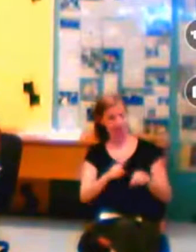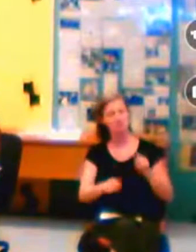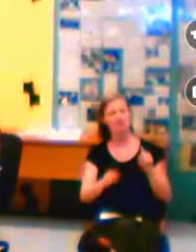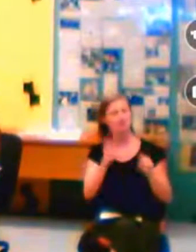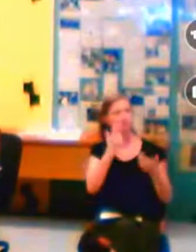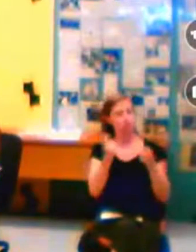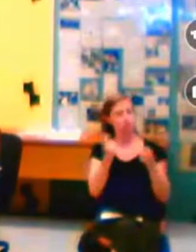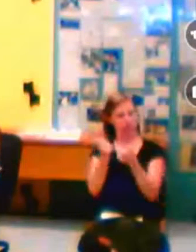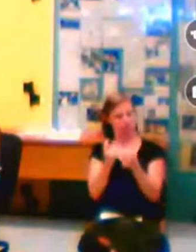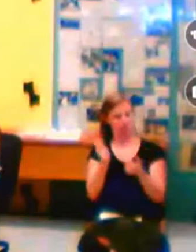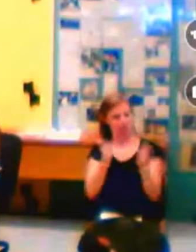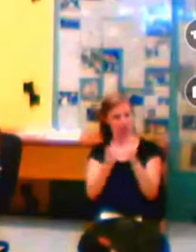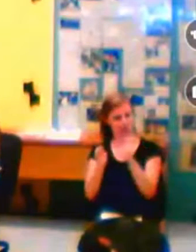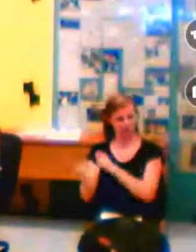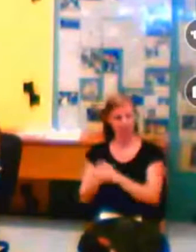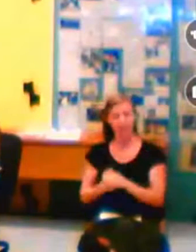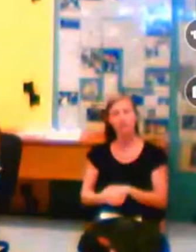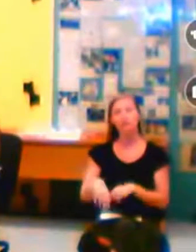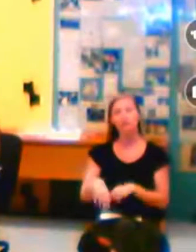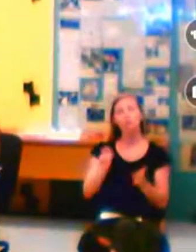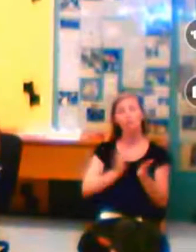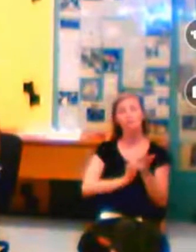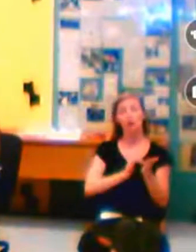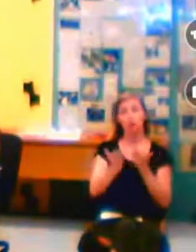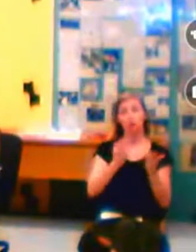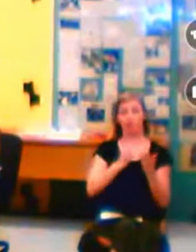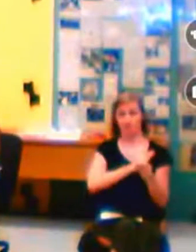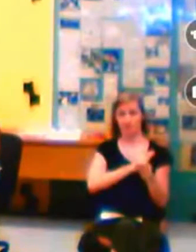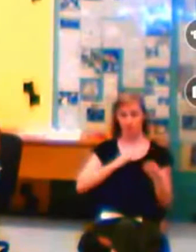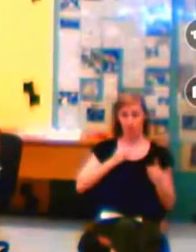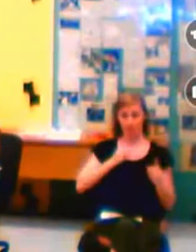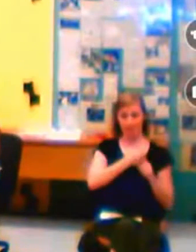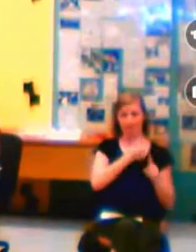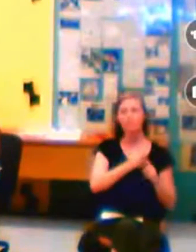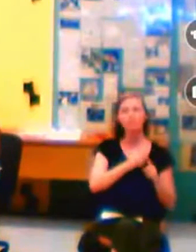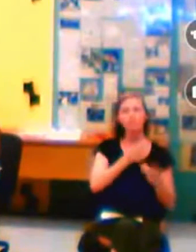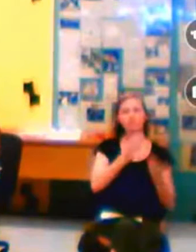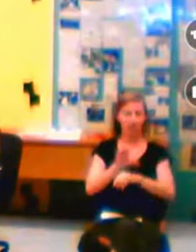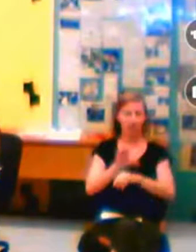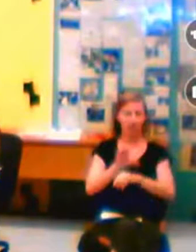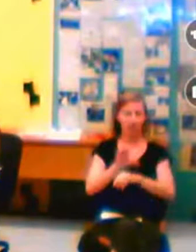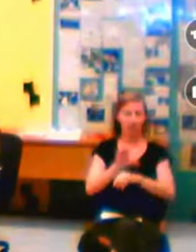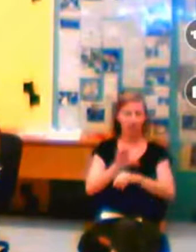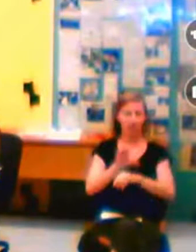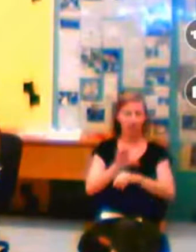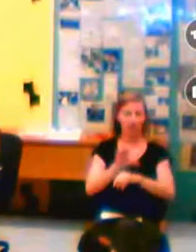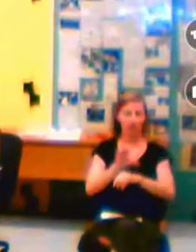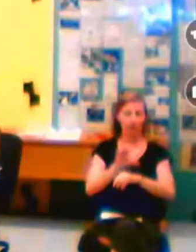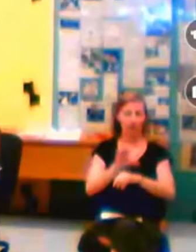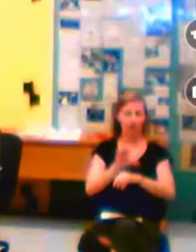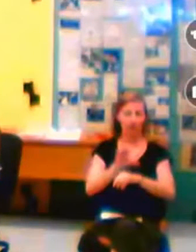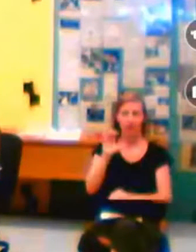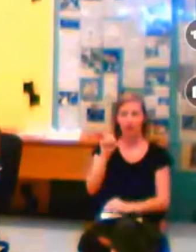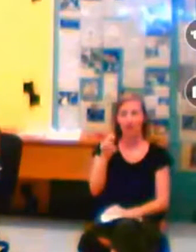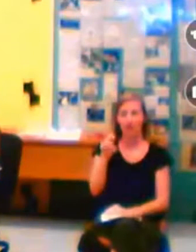best. Some of these questions made more sense before we started getting answers, so I'll try to modify it slightly as I go.